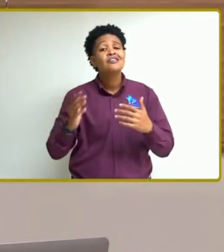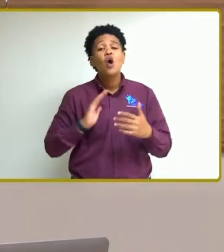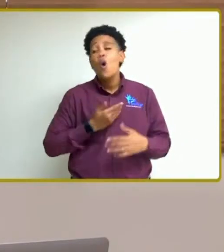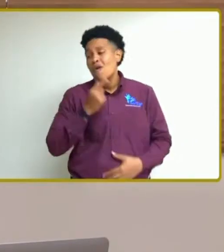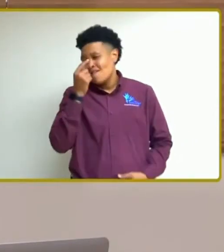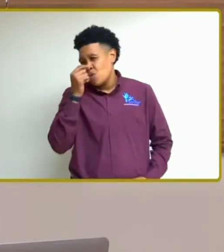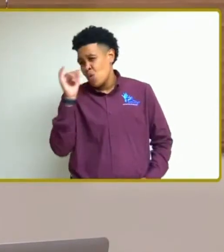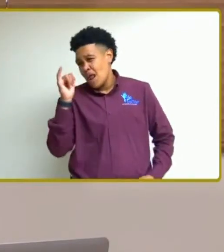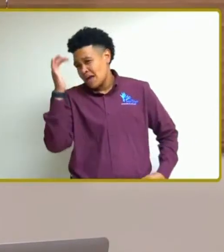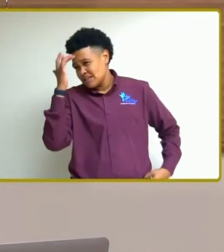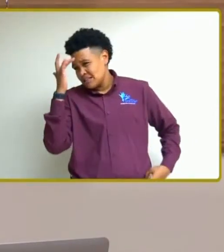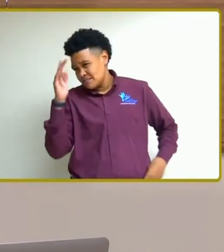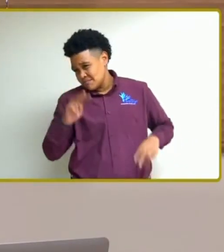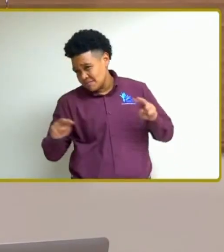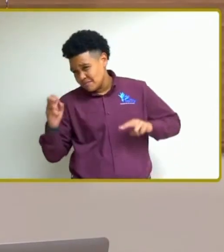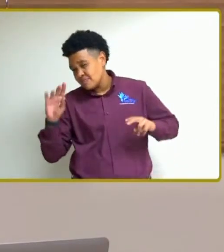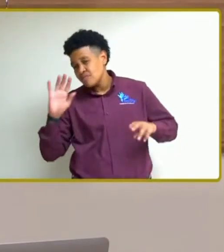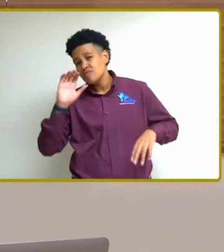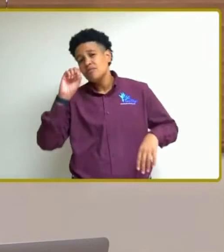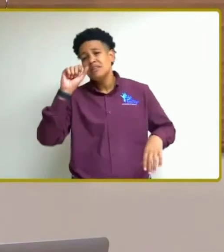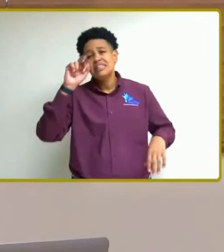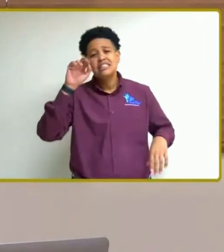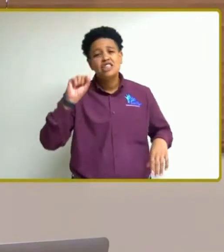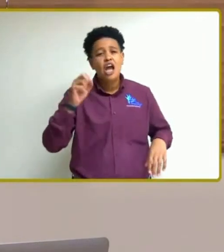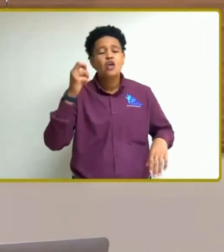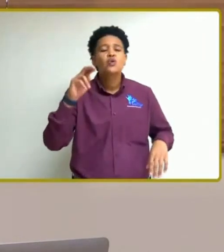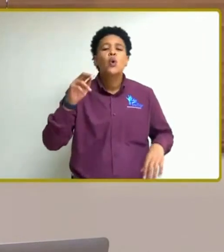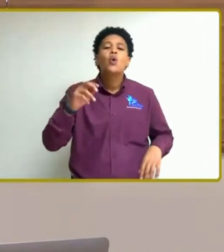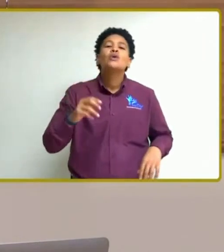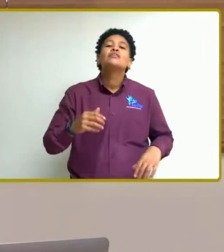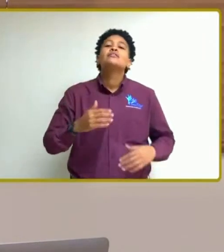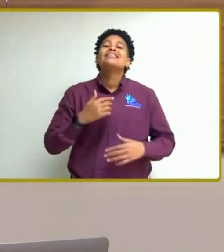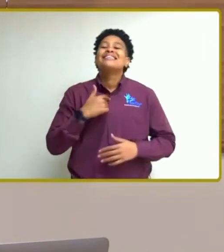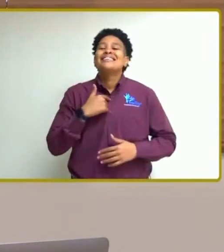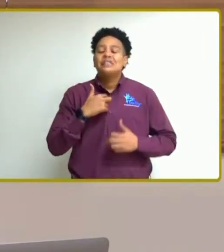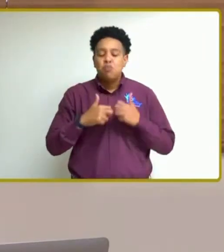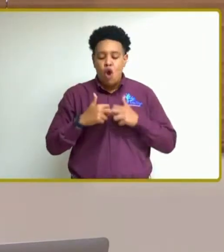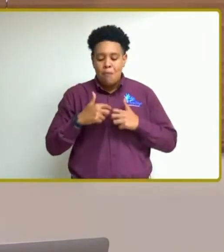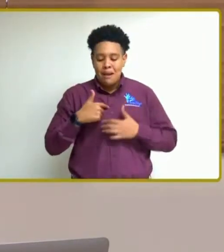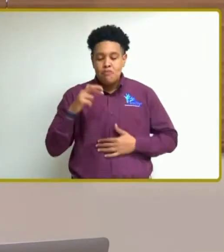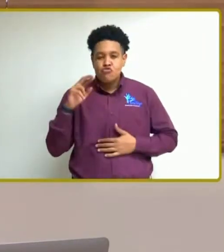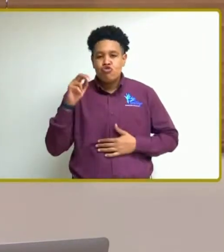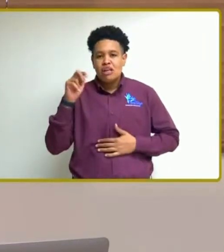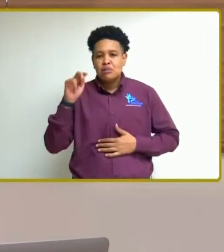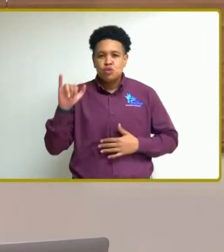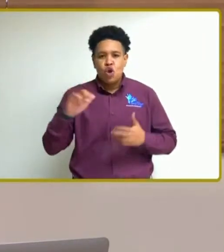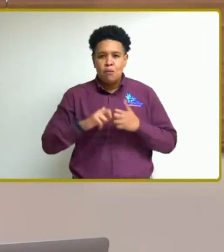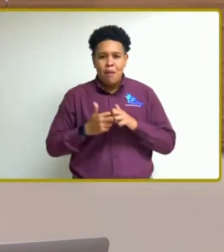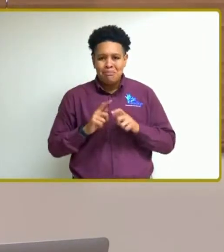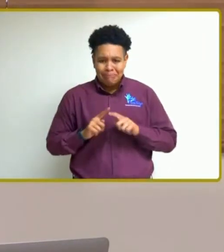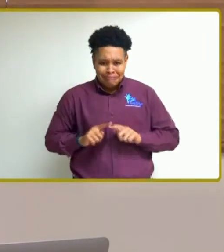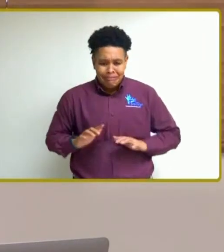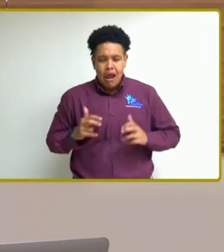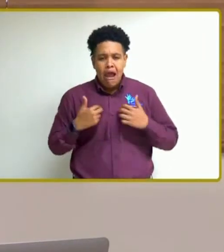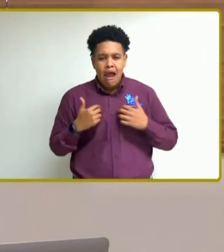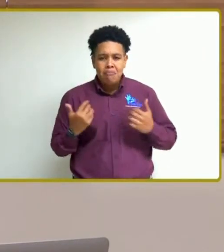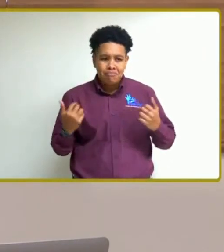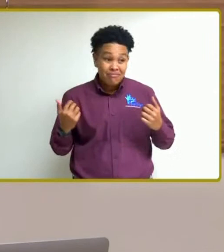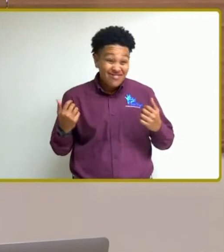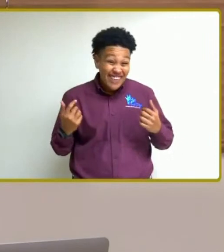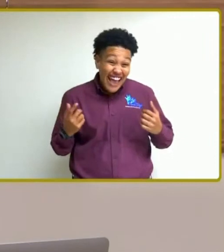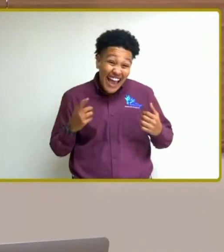influenza-like illness, or SARS, or severe acute respiratory illnesses, and the